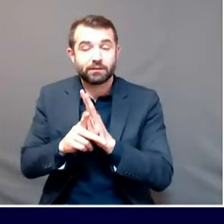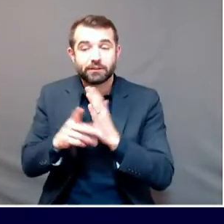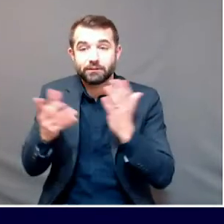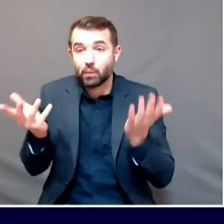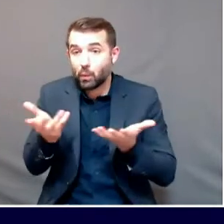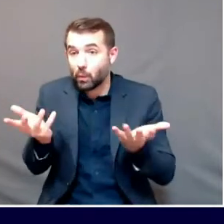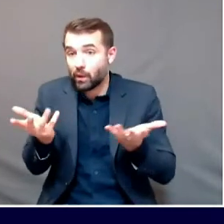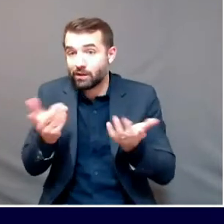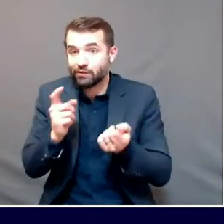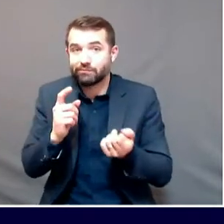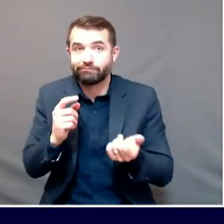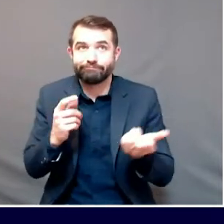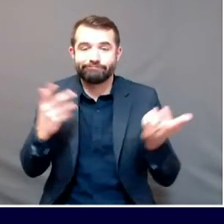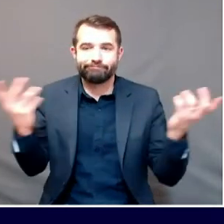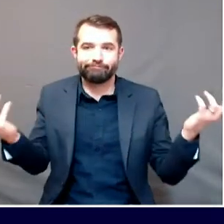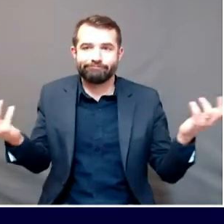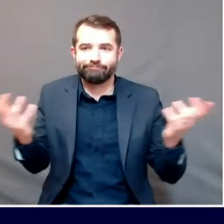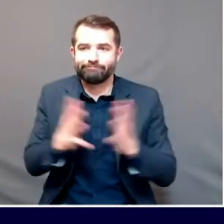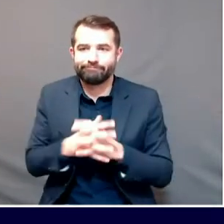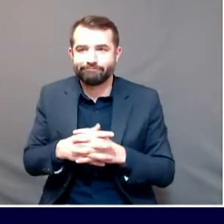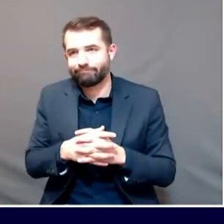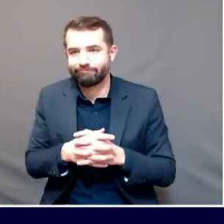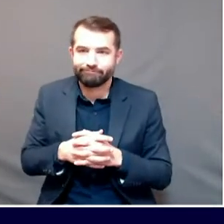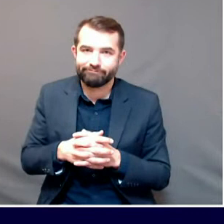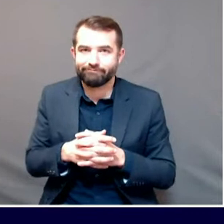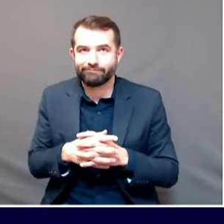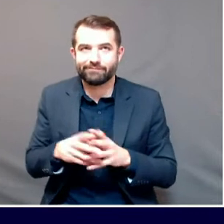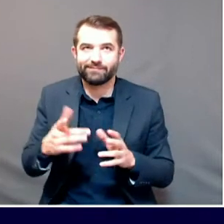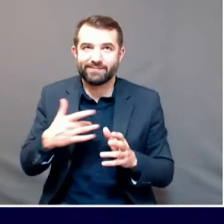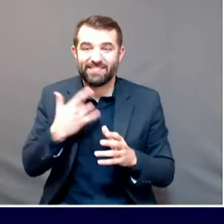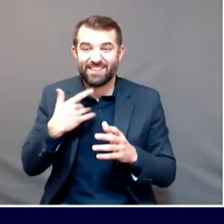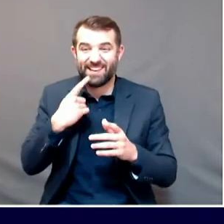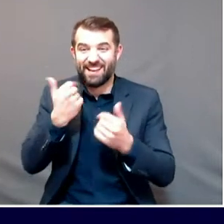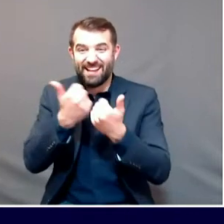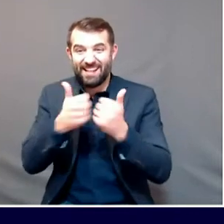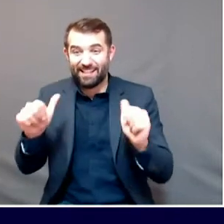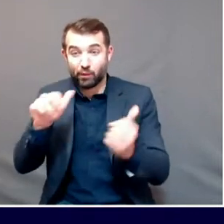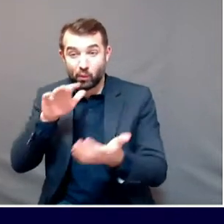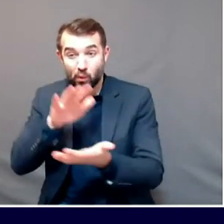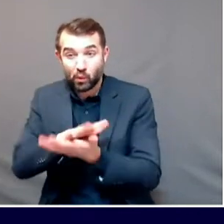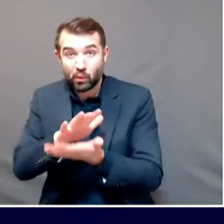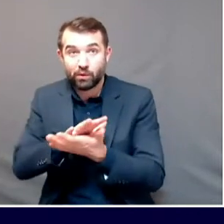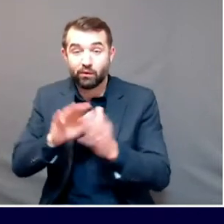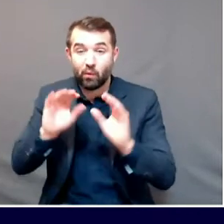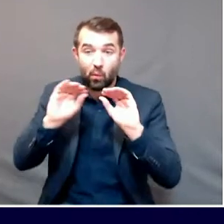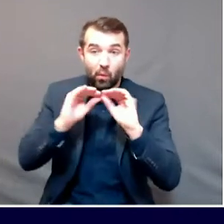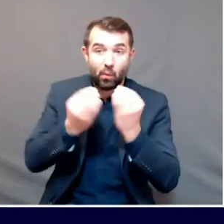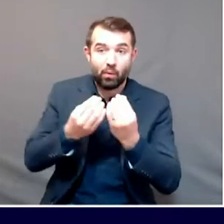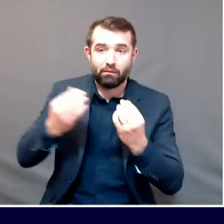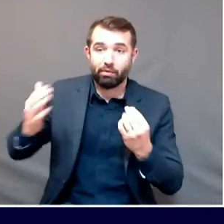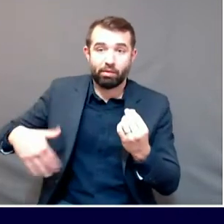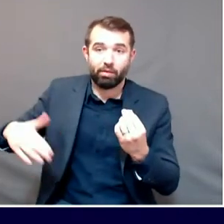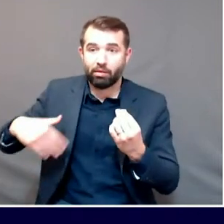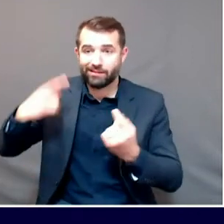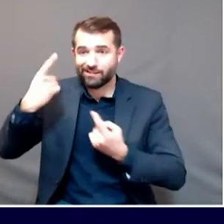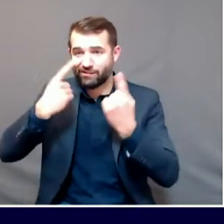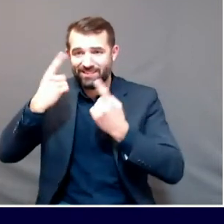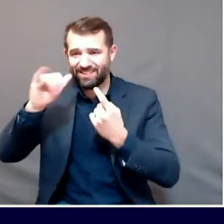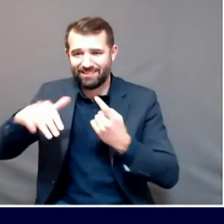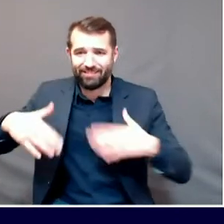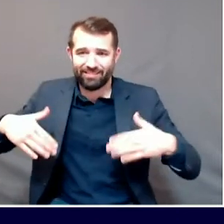know that anyone has really thought those through. I've got different ideas about them because there is a certain,